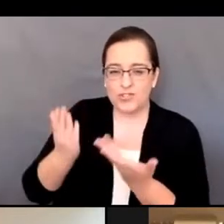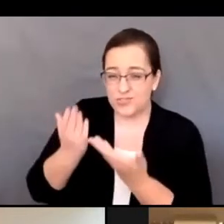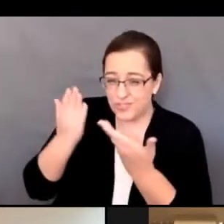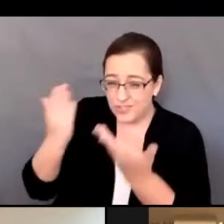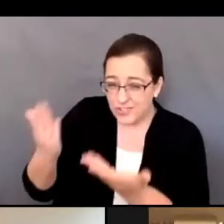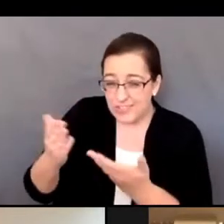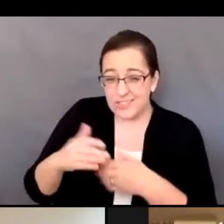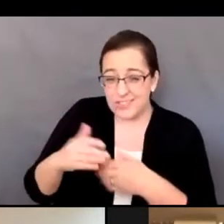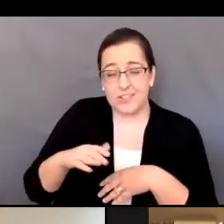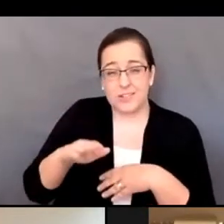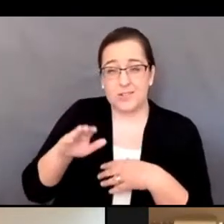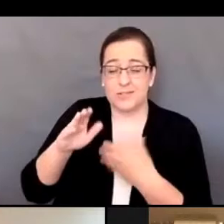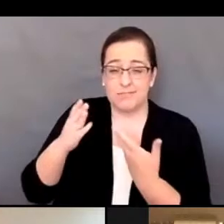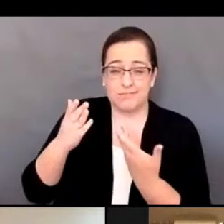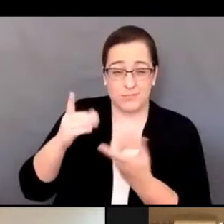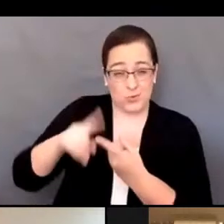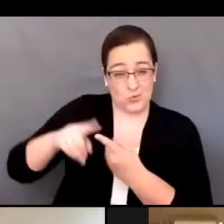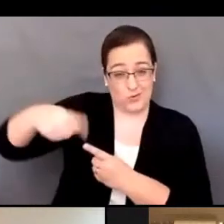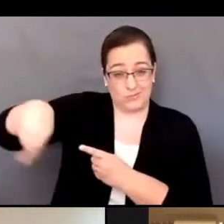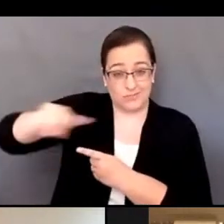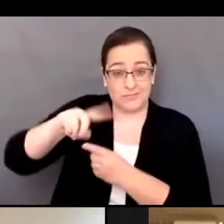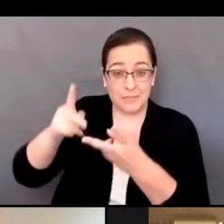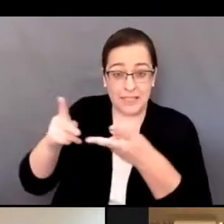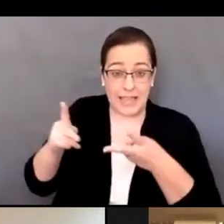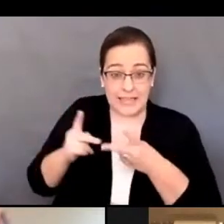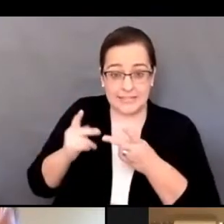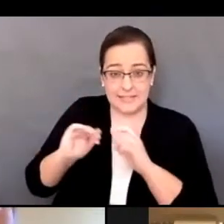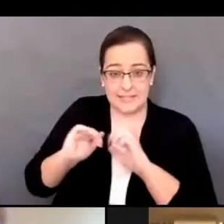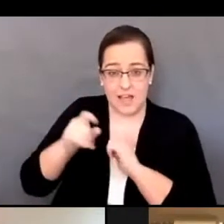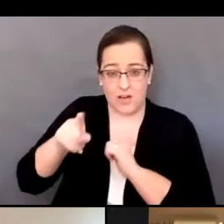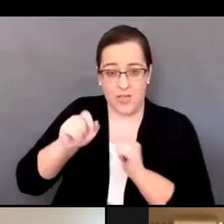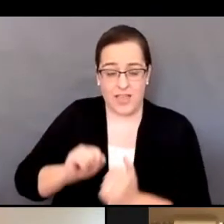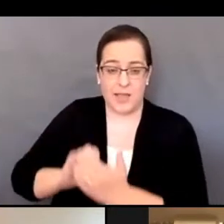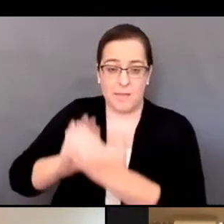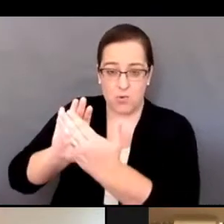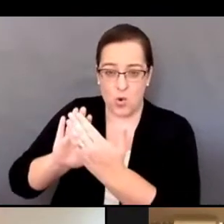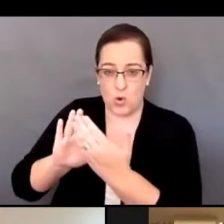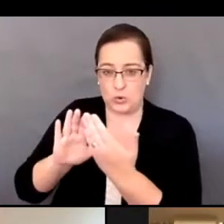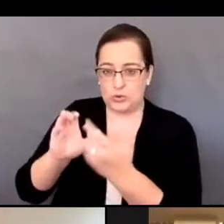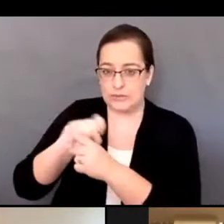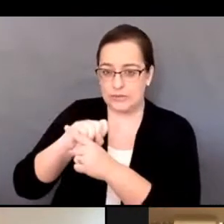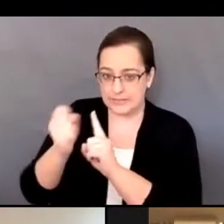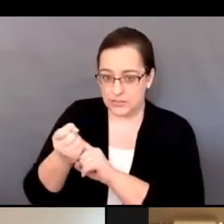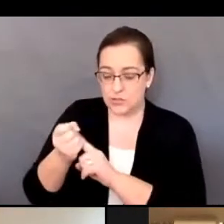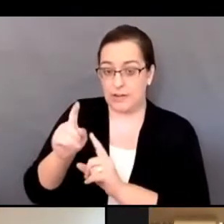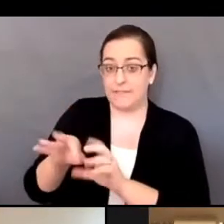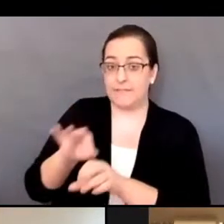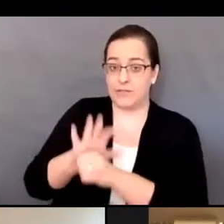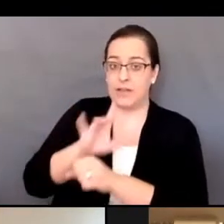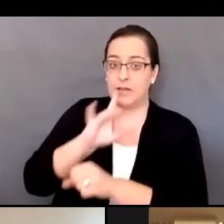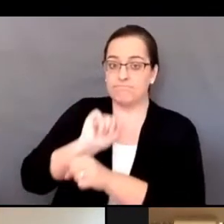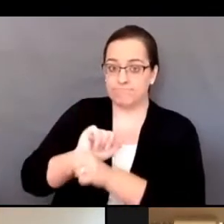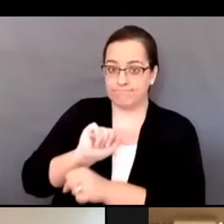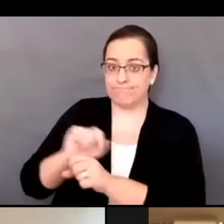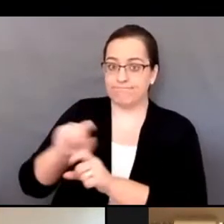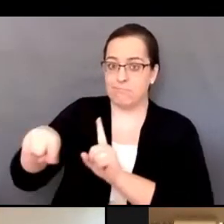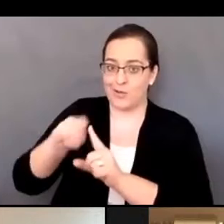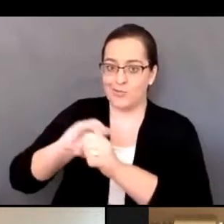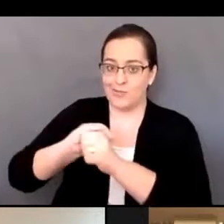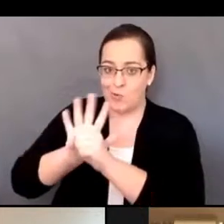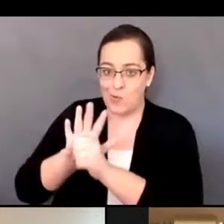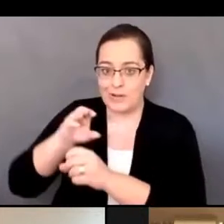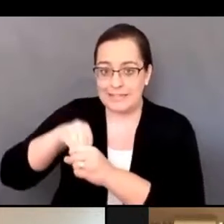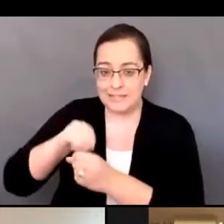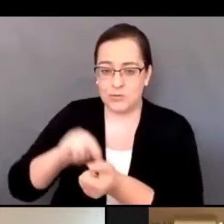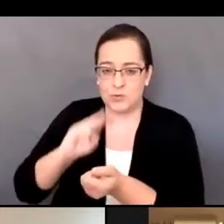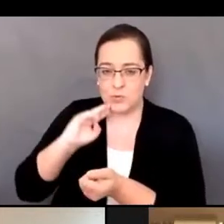suggestions to those facilities of how they approach this situation now that they do have a positive in the